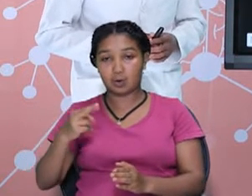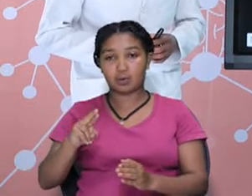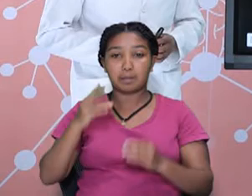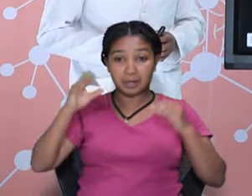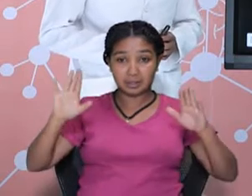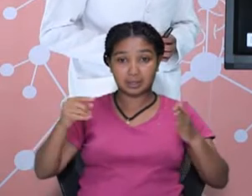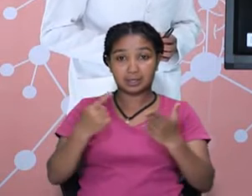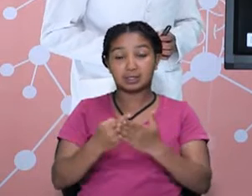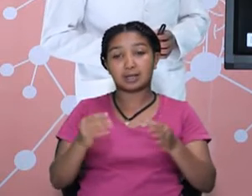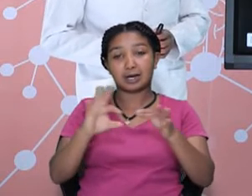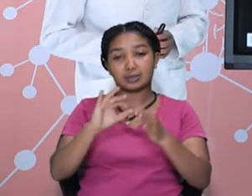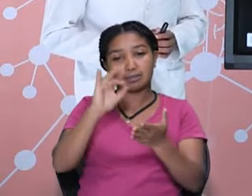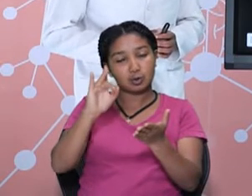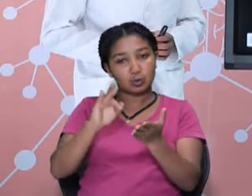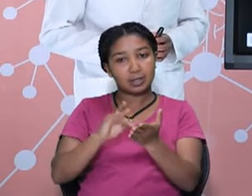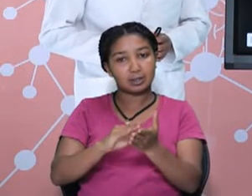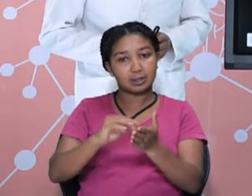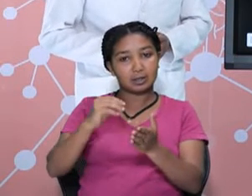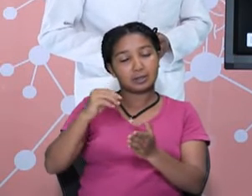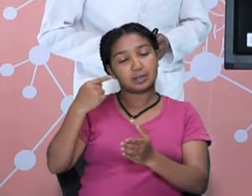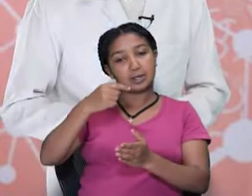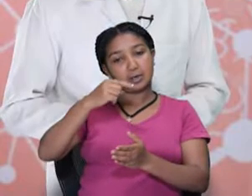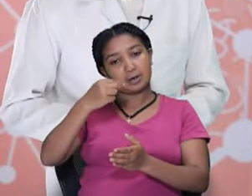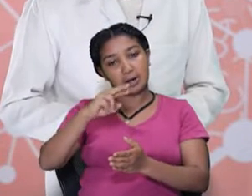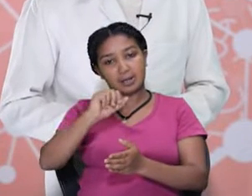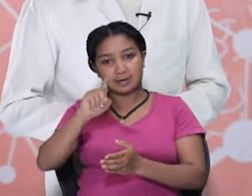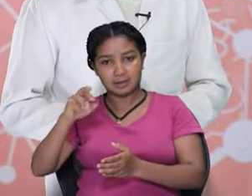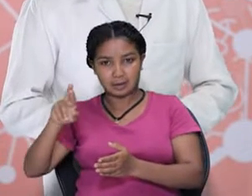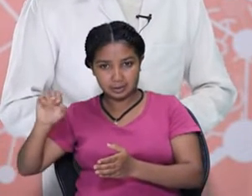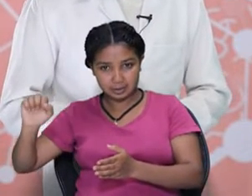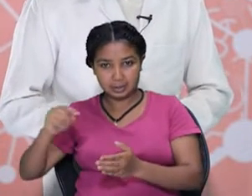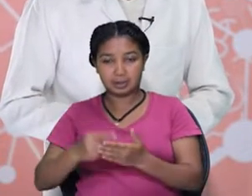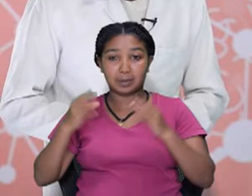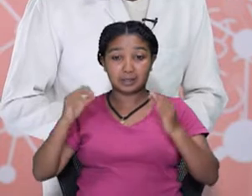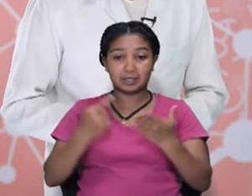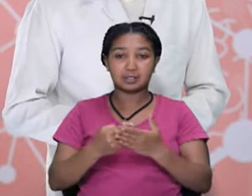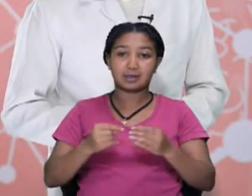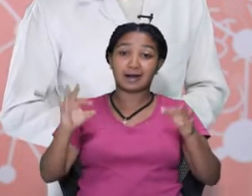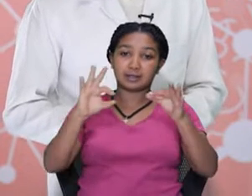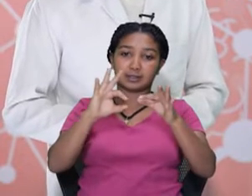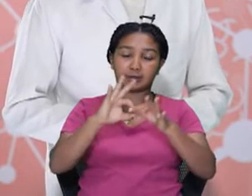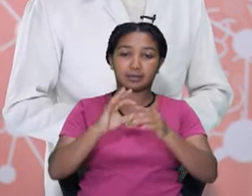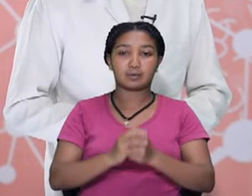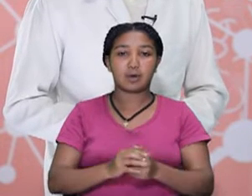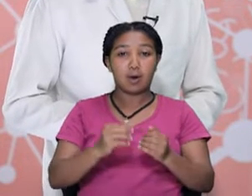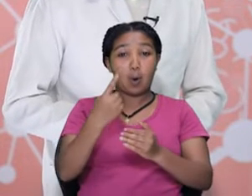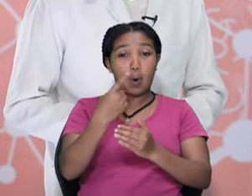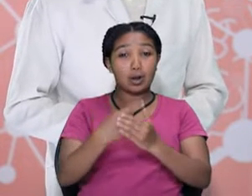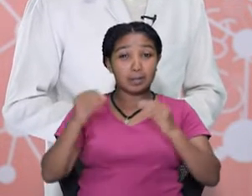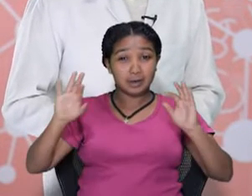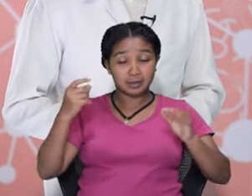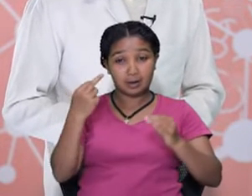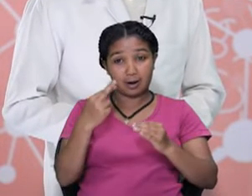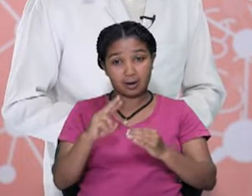the relationship between grazers and the birds. In this relationship, only birds